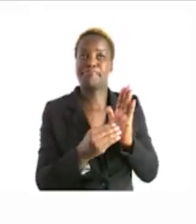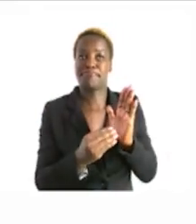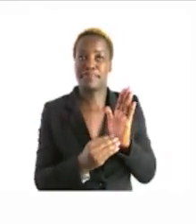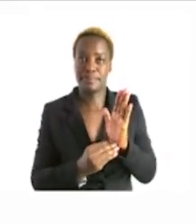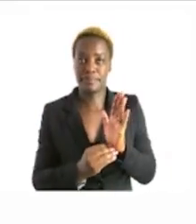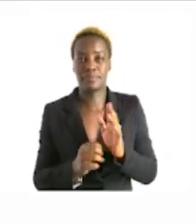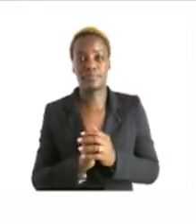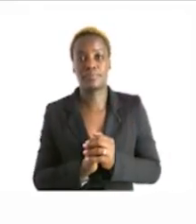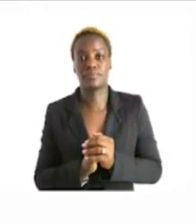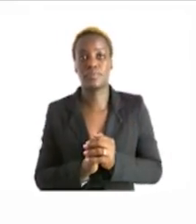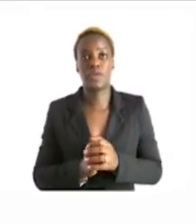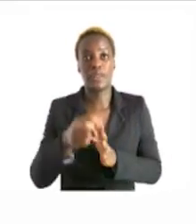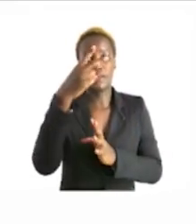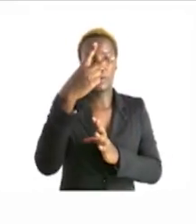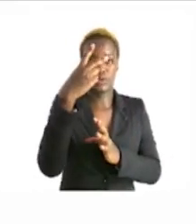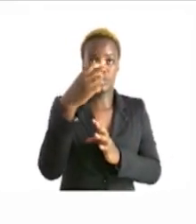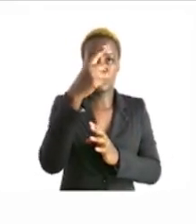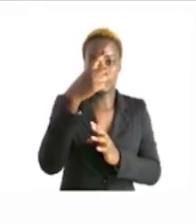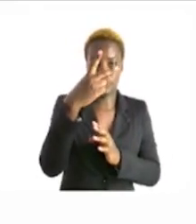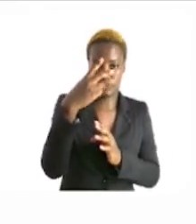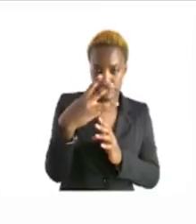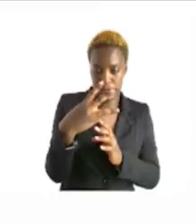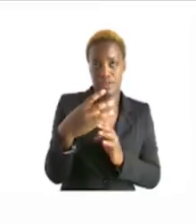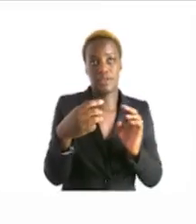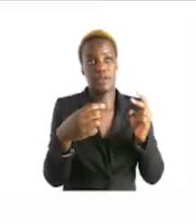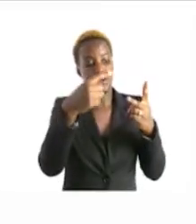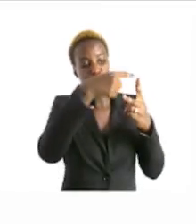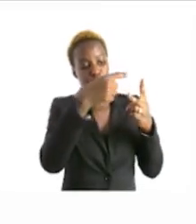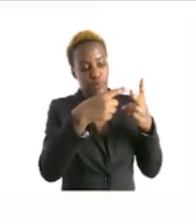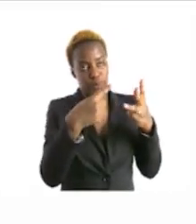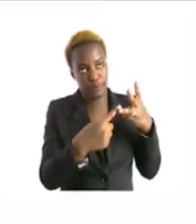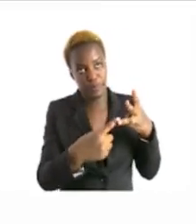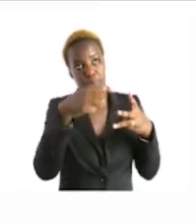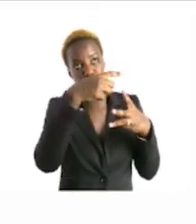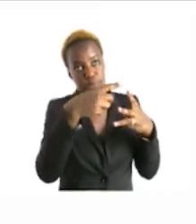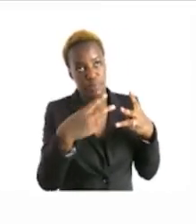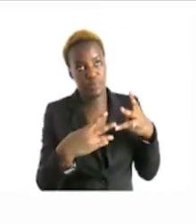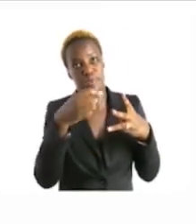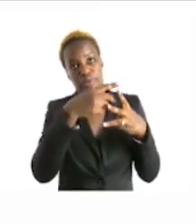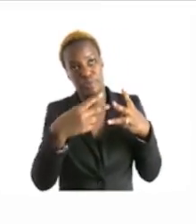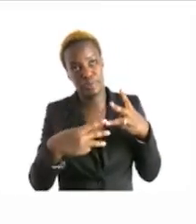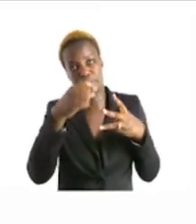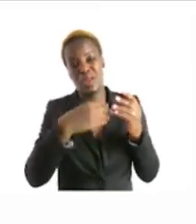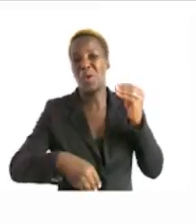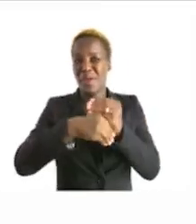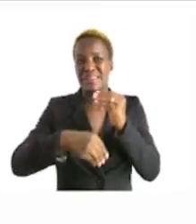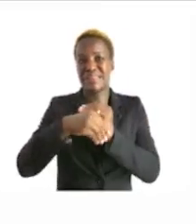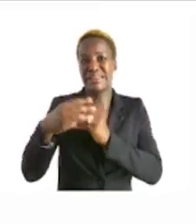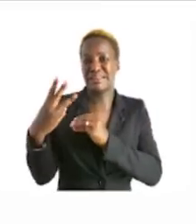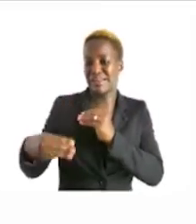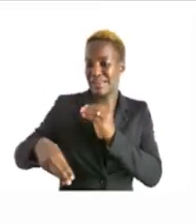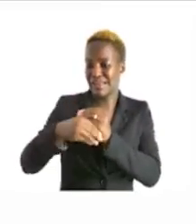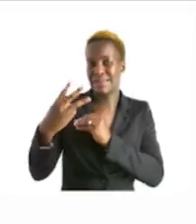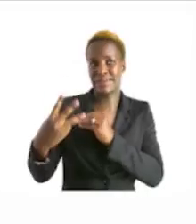counting in threes and then you will get your answers all right just play around with the numbers a little bit i